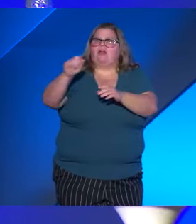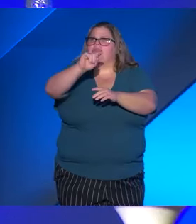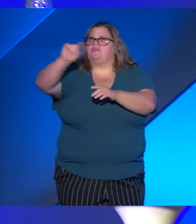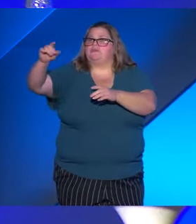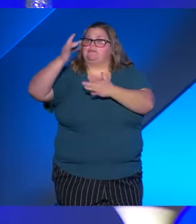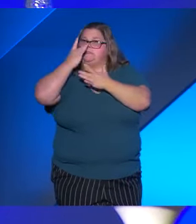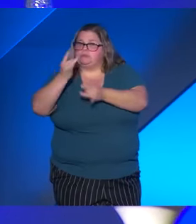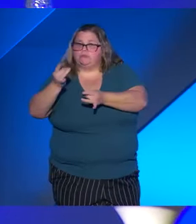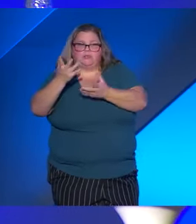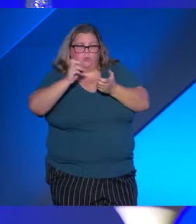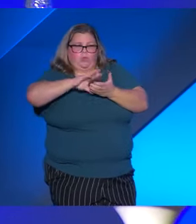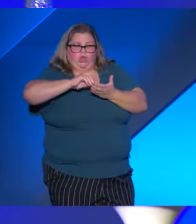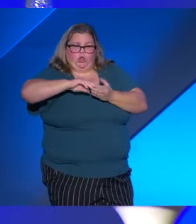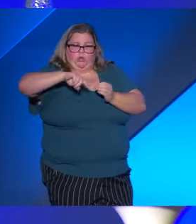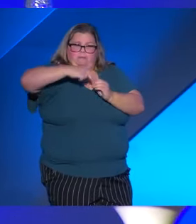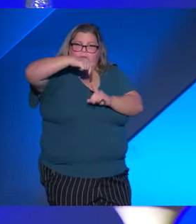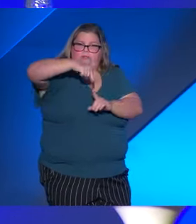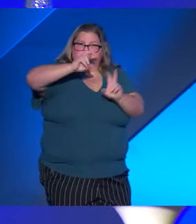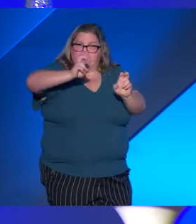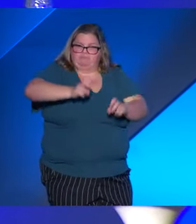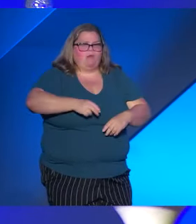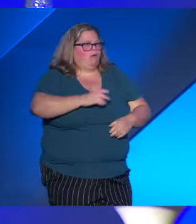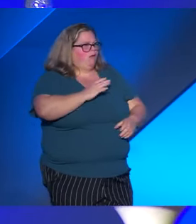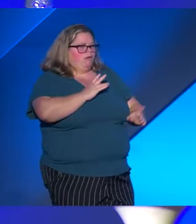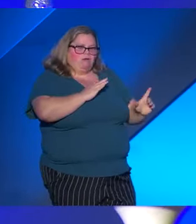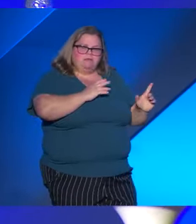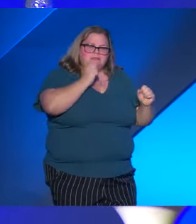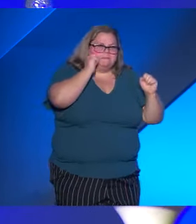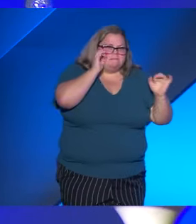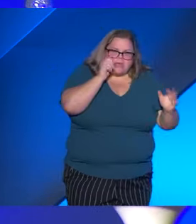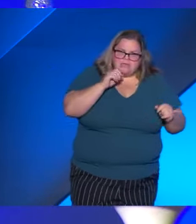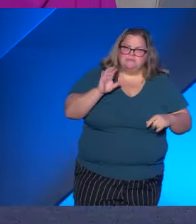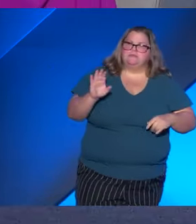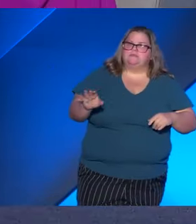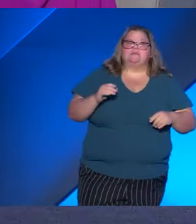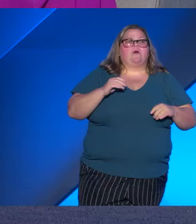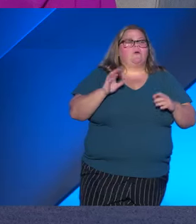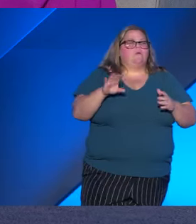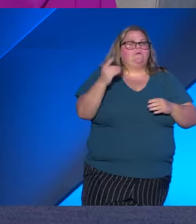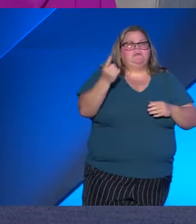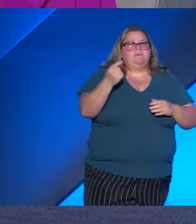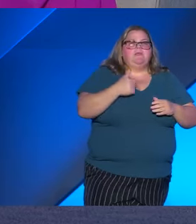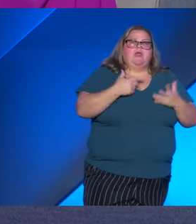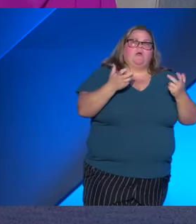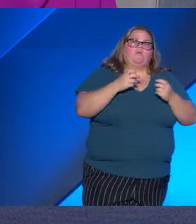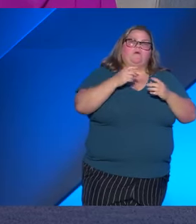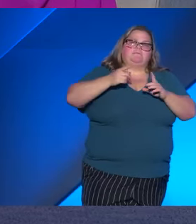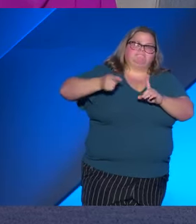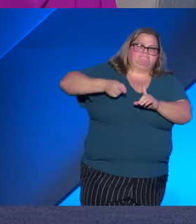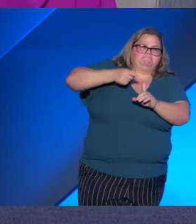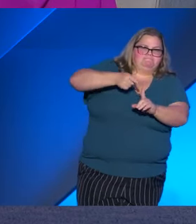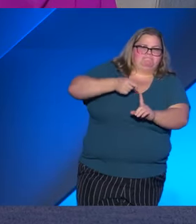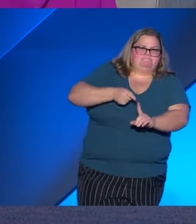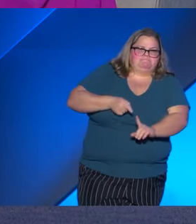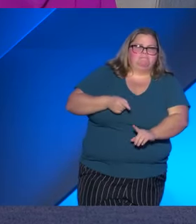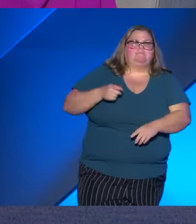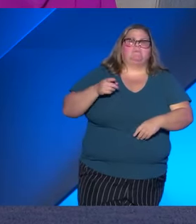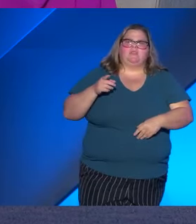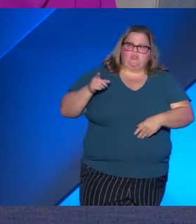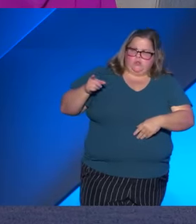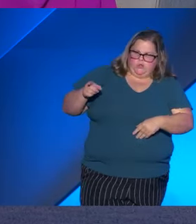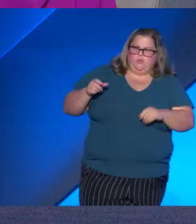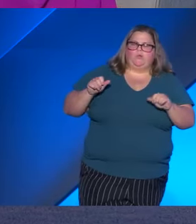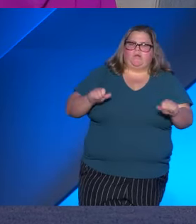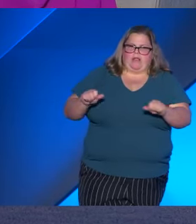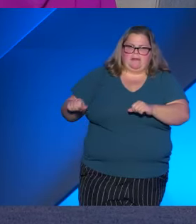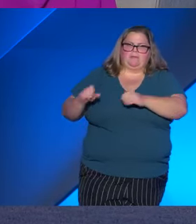interested in learning about this. That's amazing. And I think something I want to specifically point out is that you were able